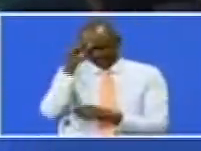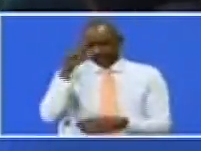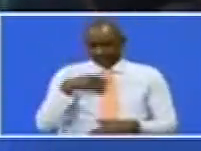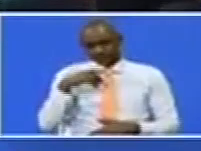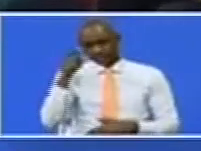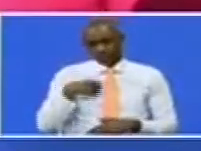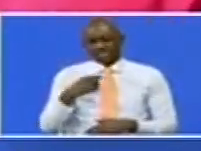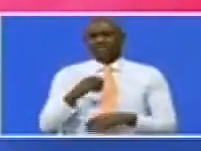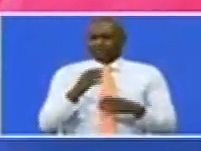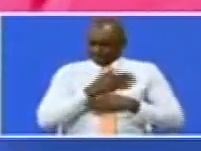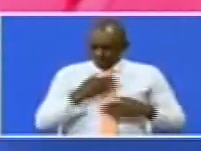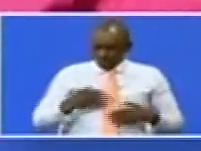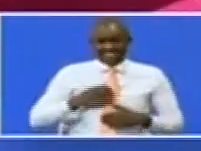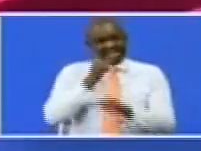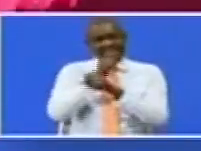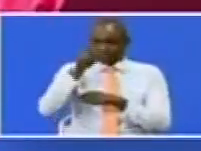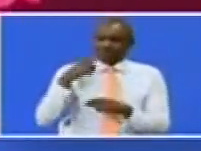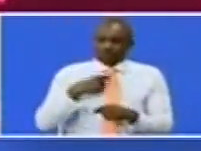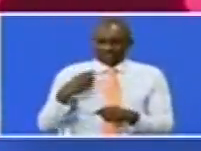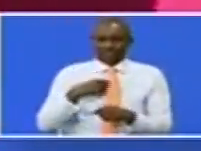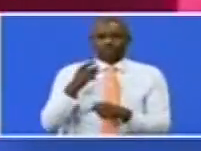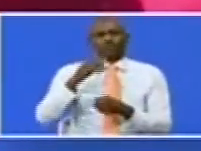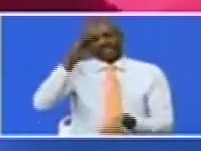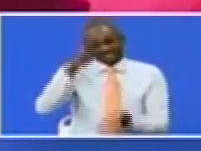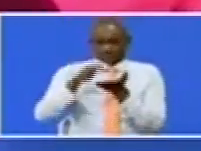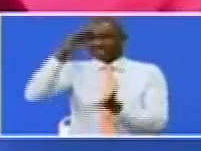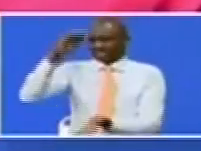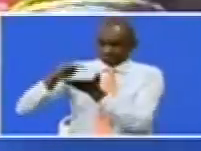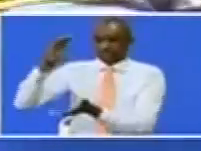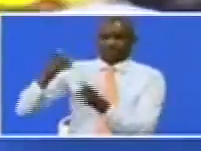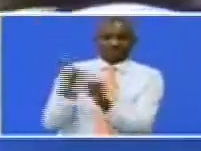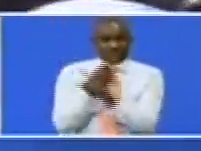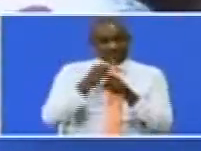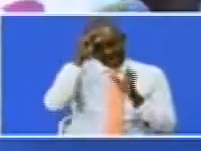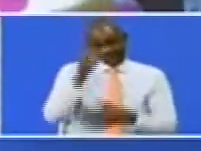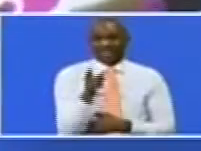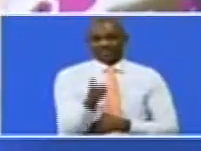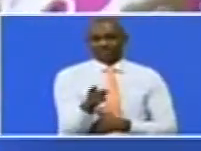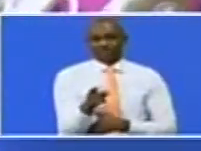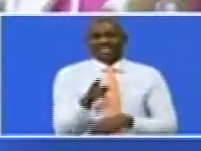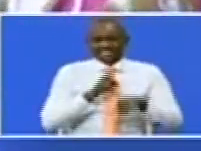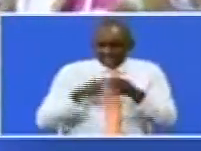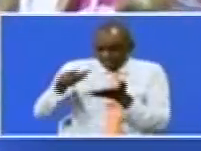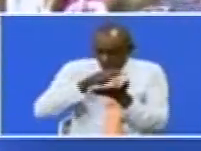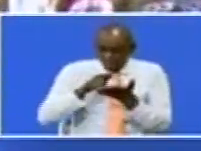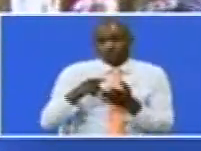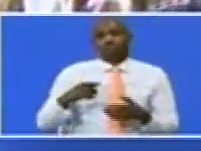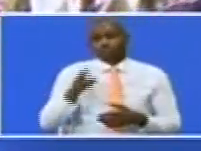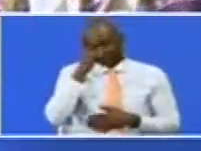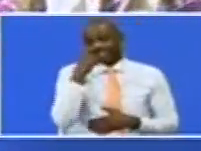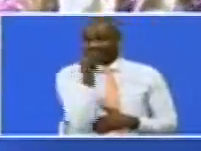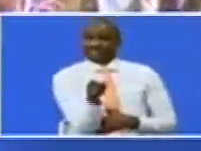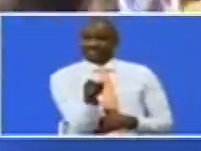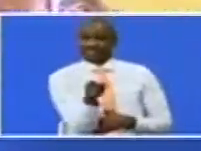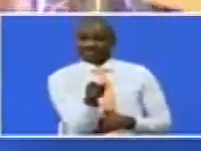removal of the bodyguards was a wider plan to downsize the number of security men guarding governors. This, as local security chiefs claimed, the move was goaded